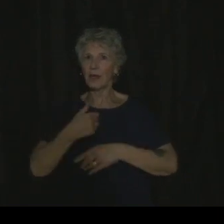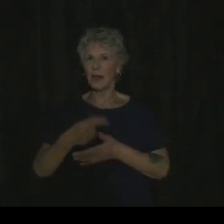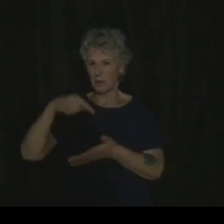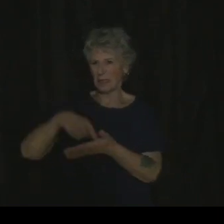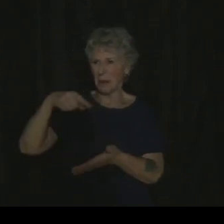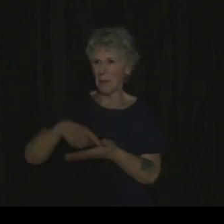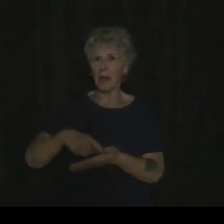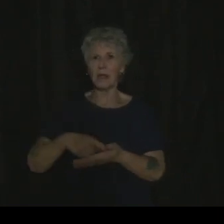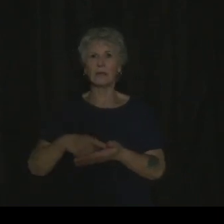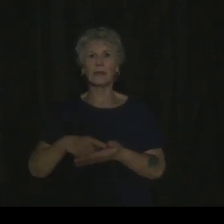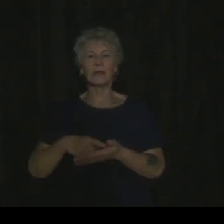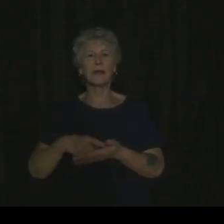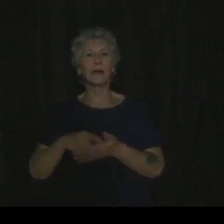it.